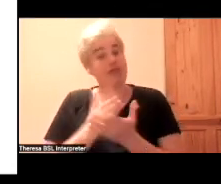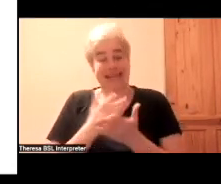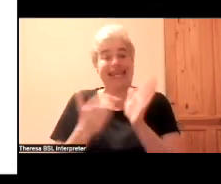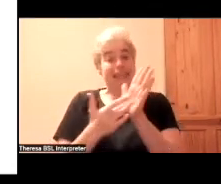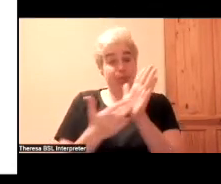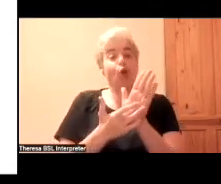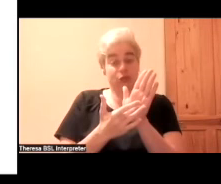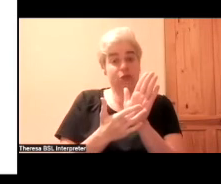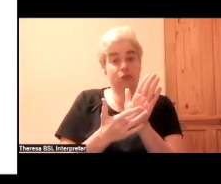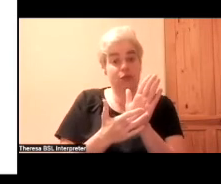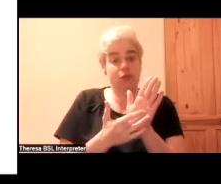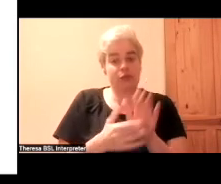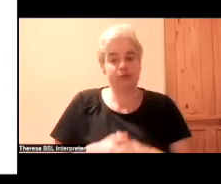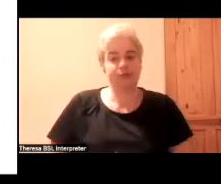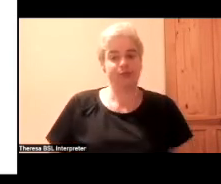matters.